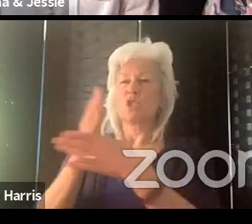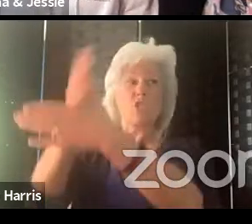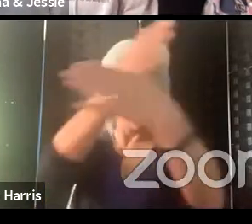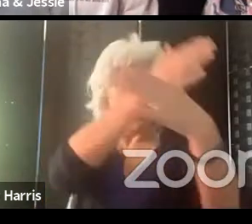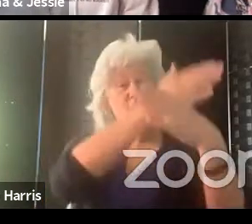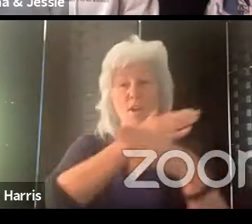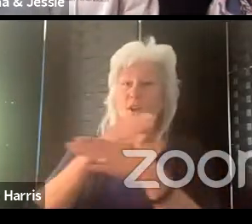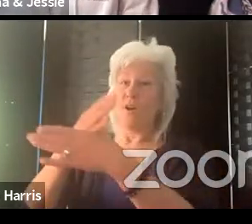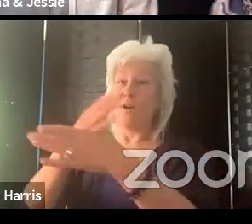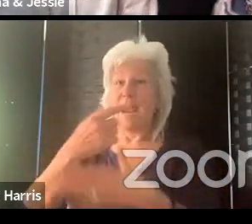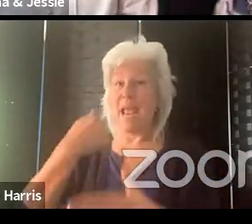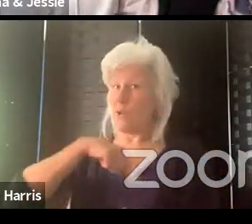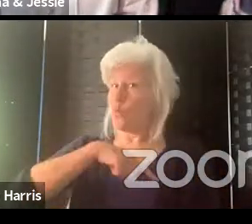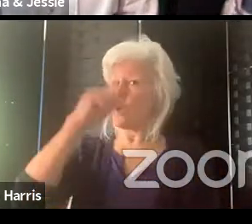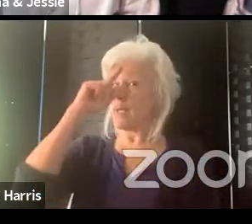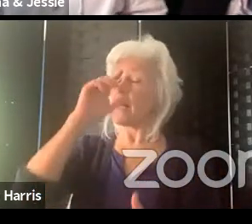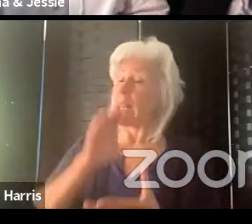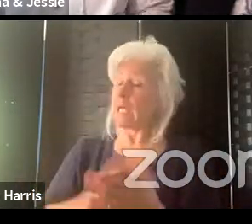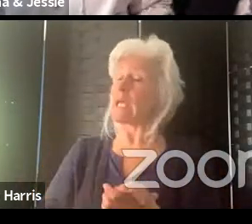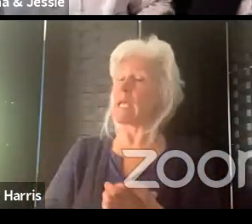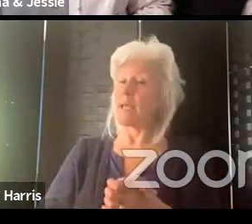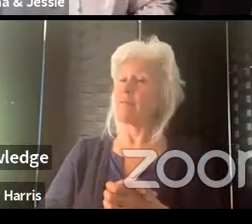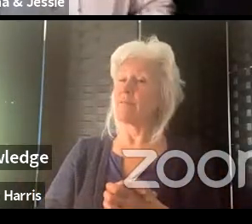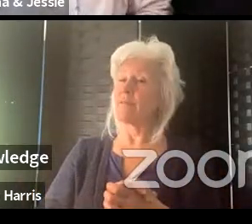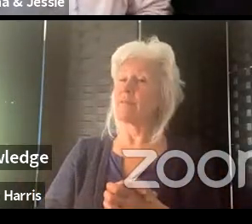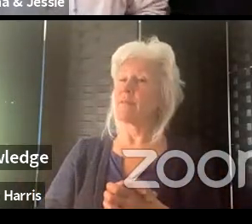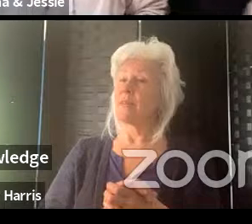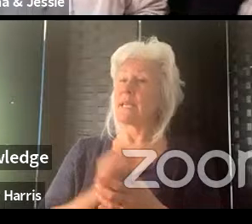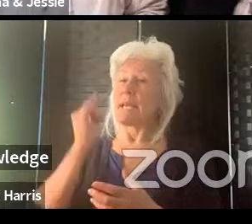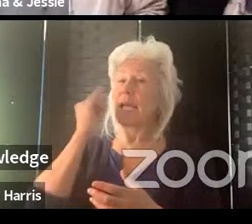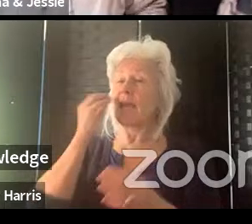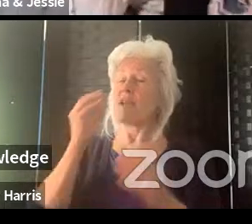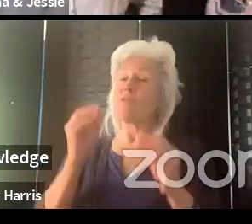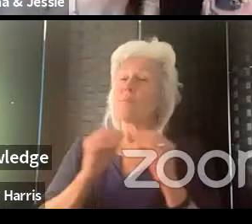And we believe that if more